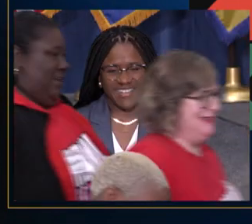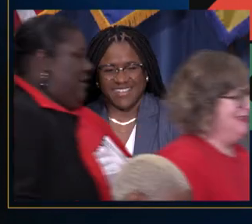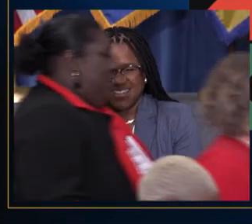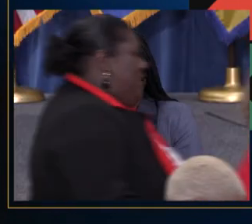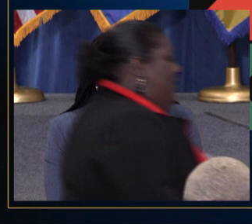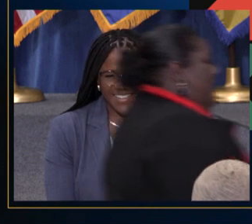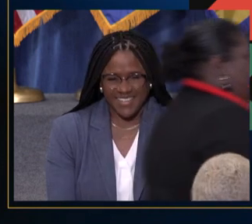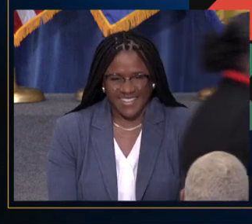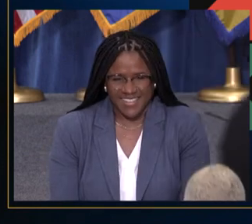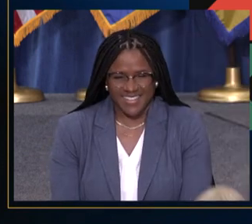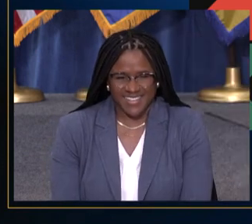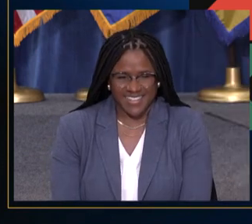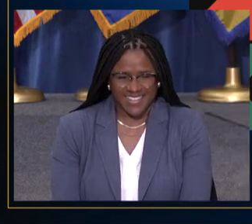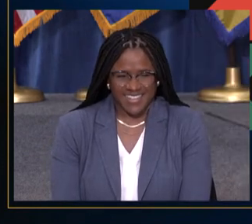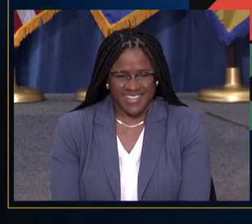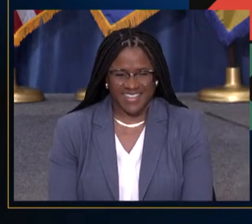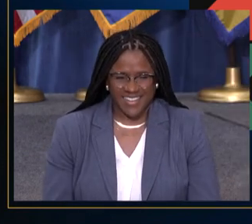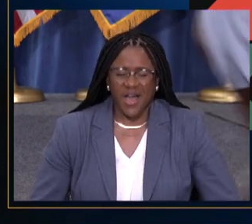I got it.